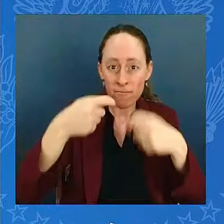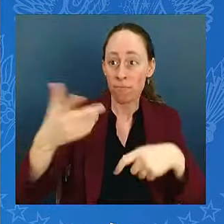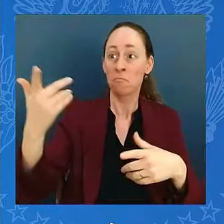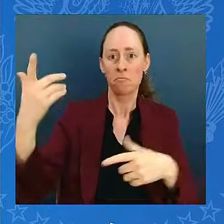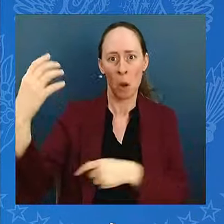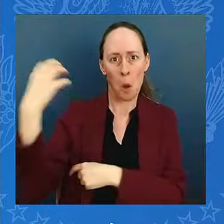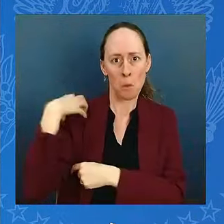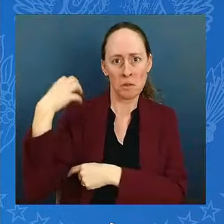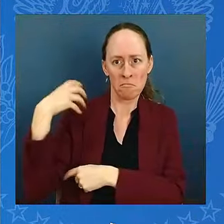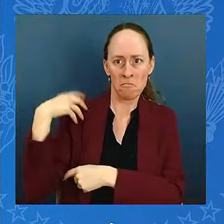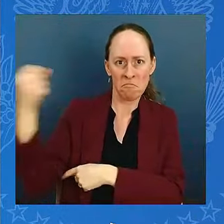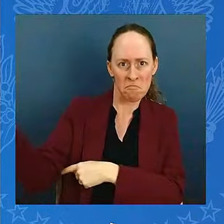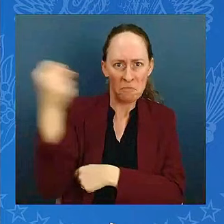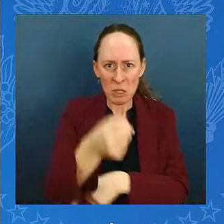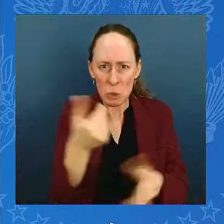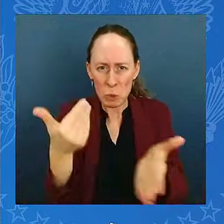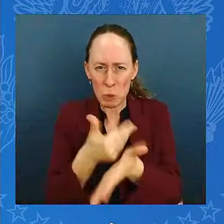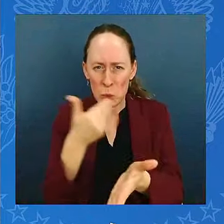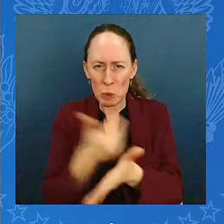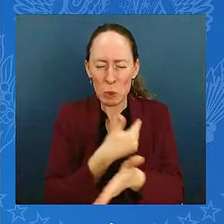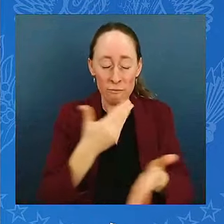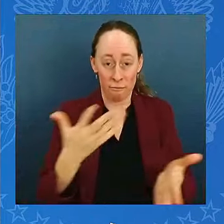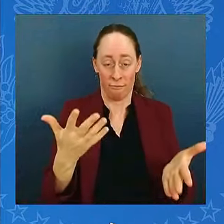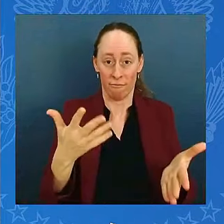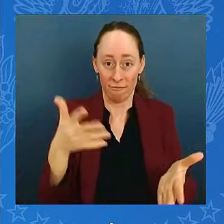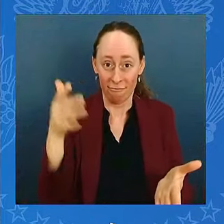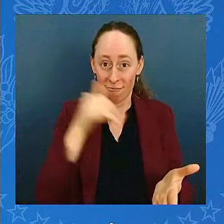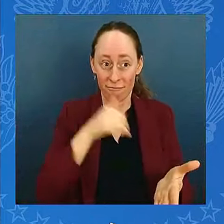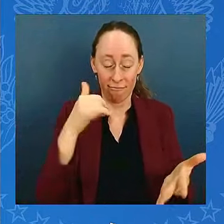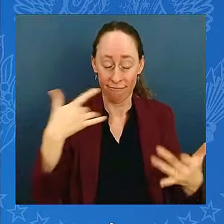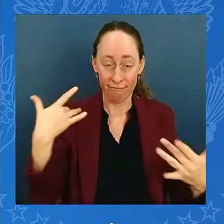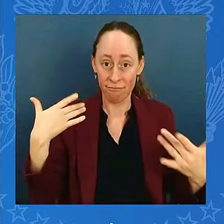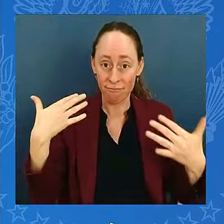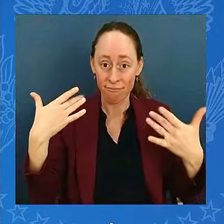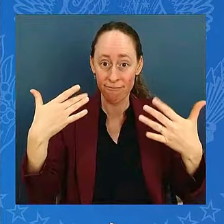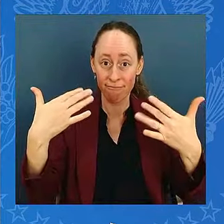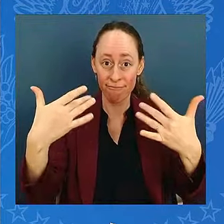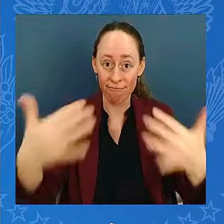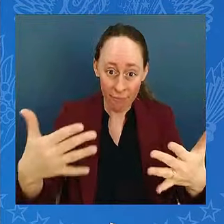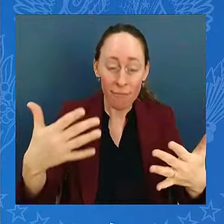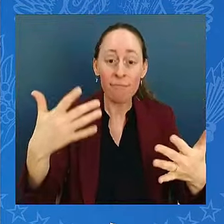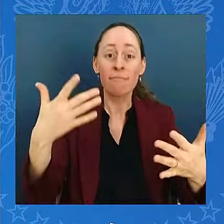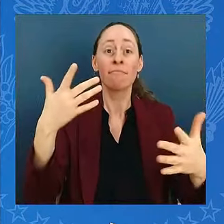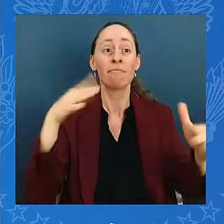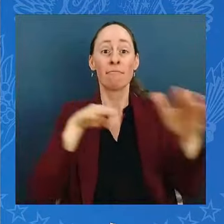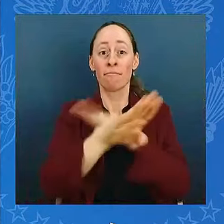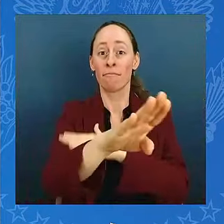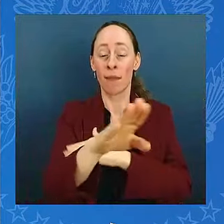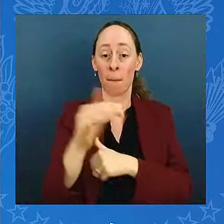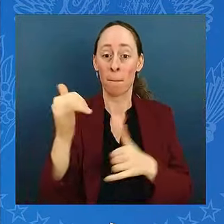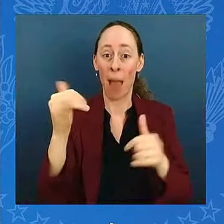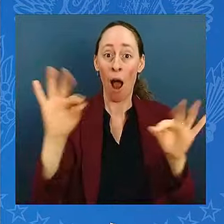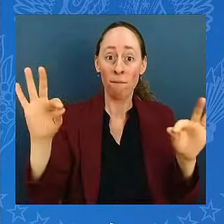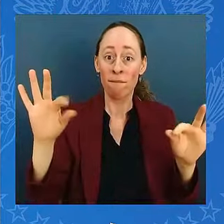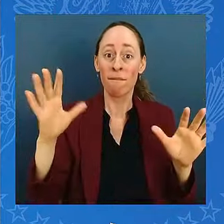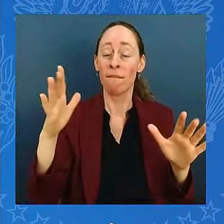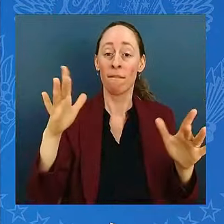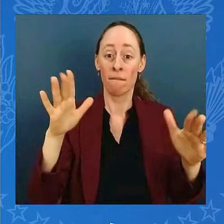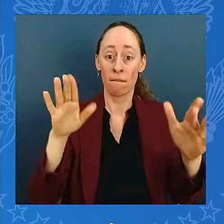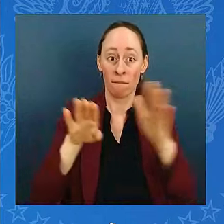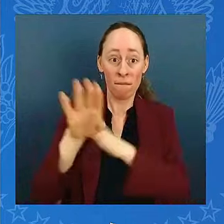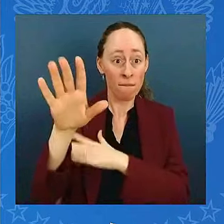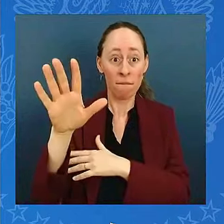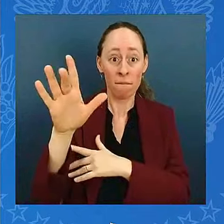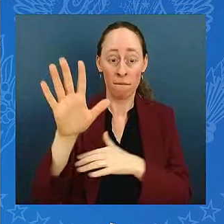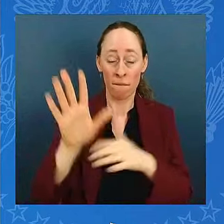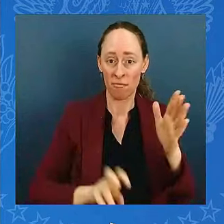in the final team to make the playoffs. But the saying goes, winners simply win. Back-to-back playoff wins